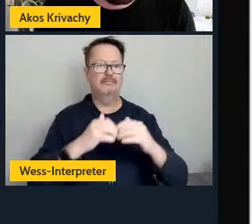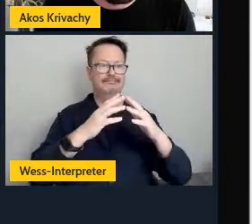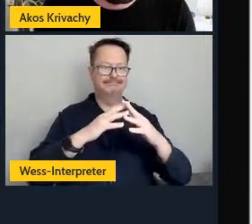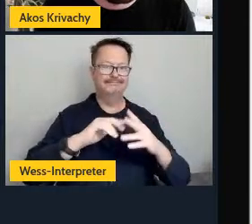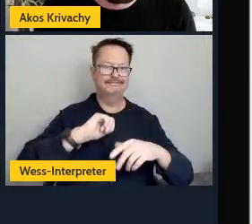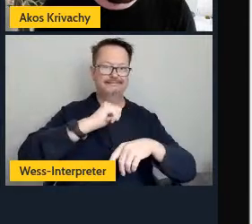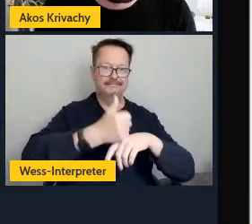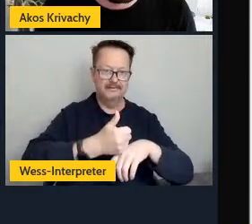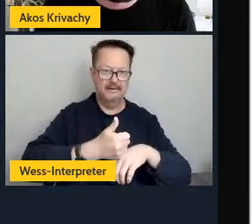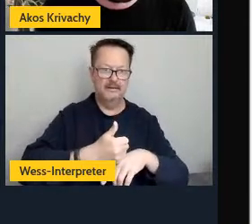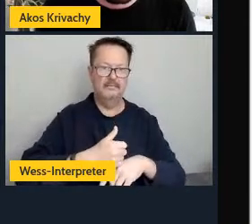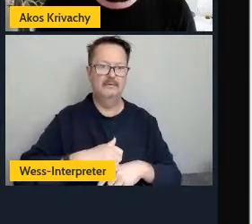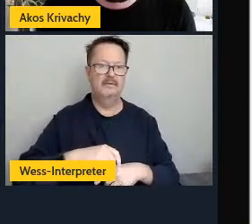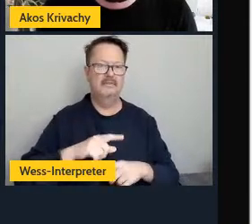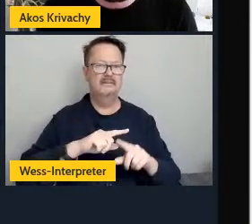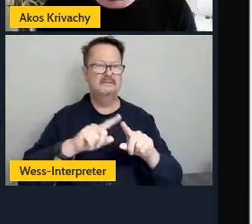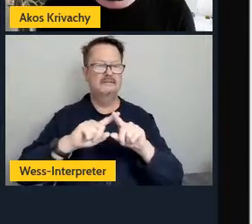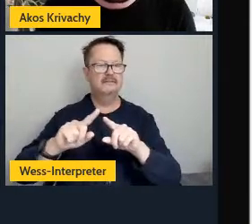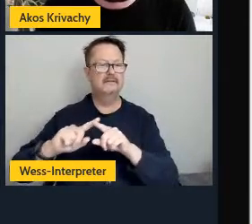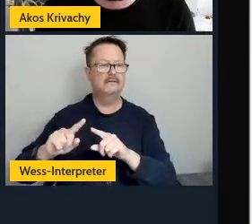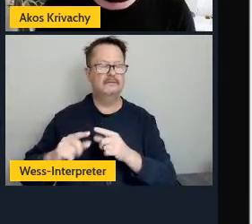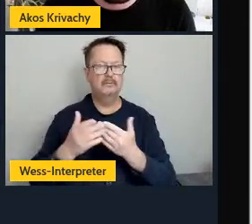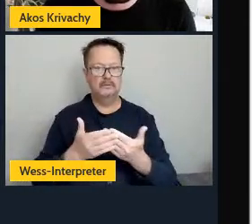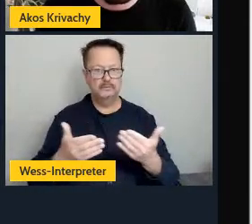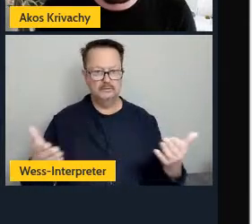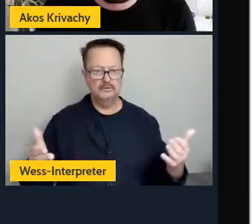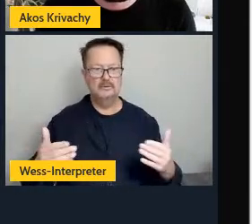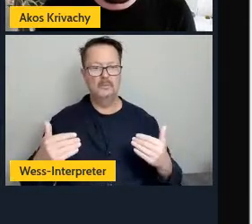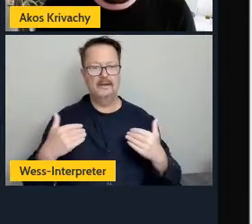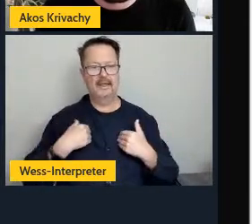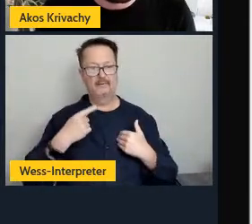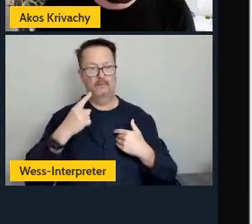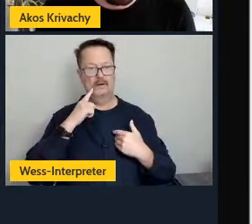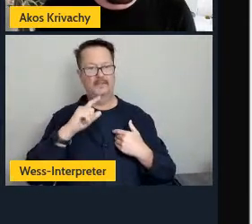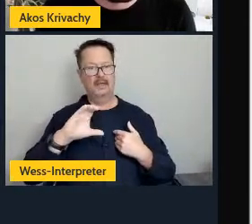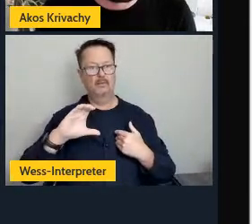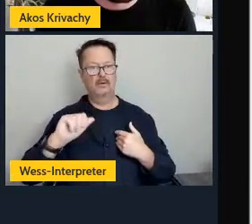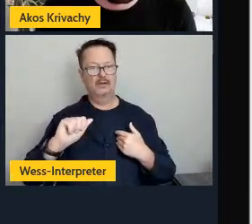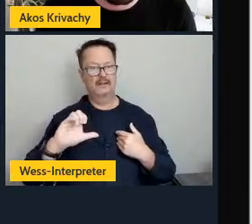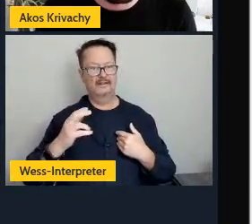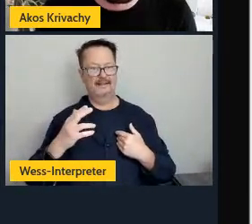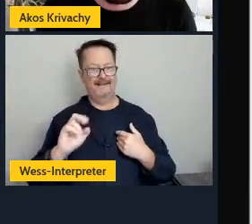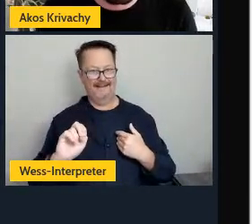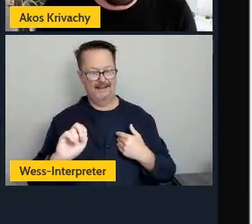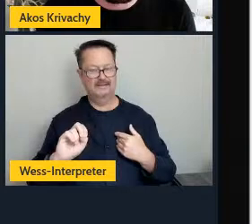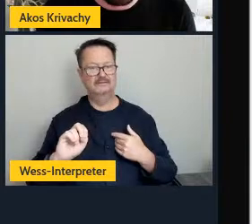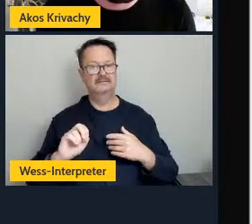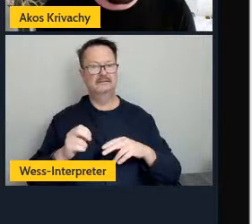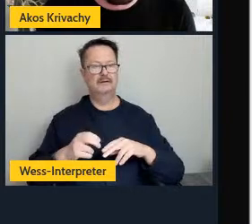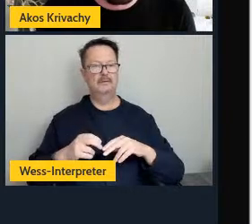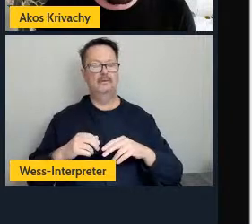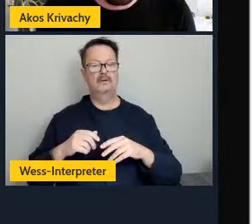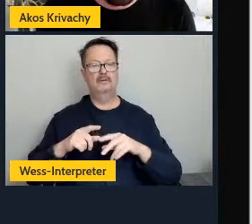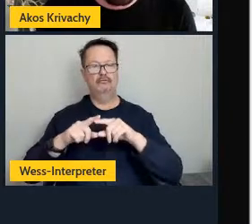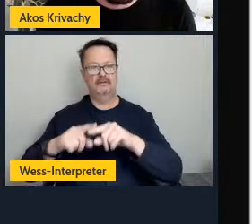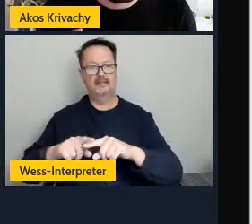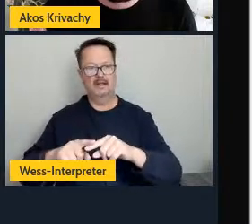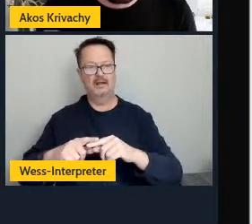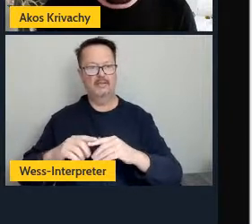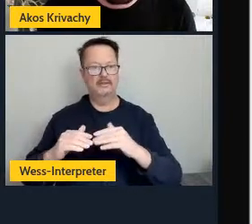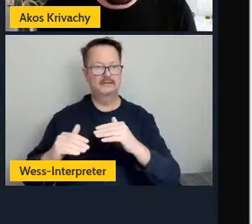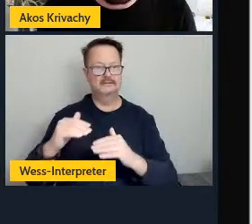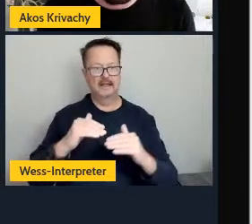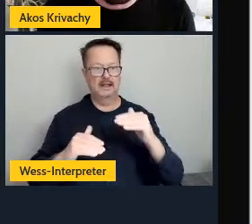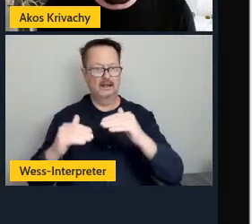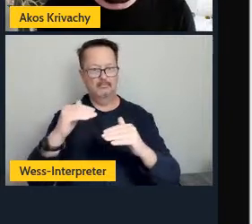test setup code that caches the stack outputs because we rely on these stack outputs to kind of then be able to